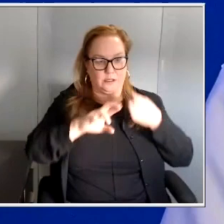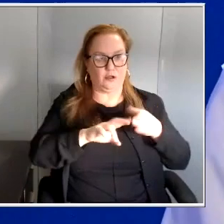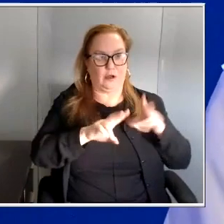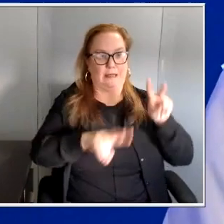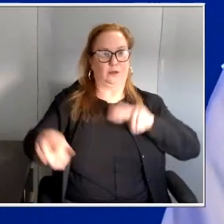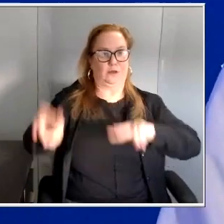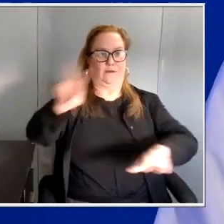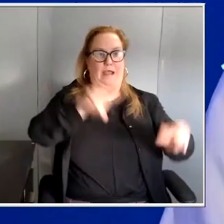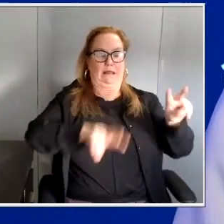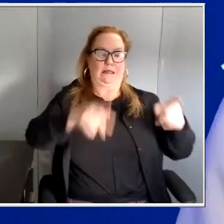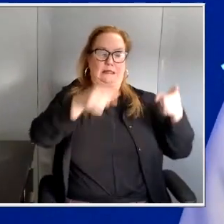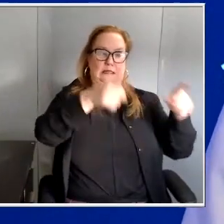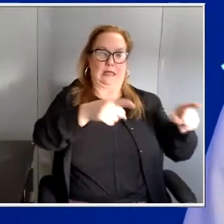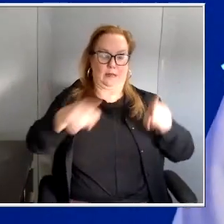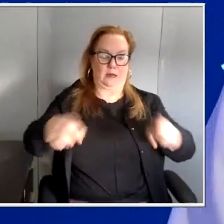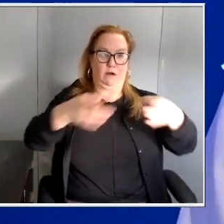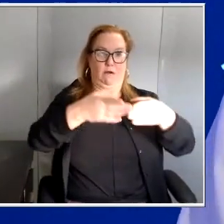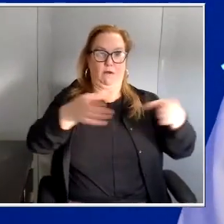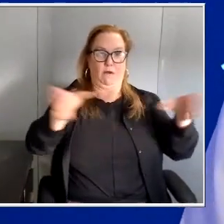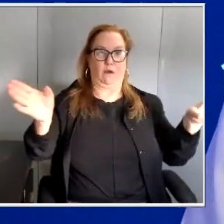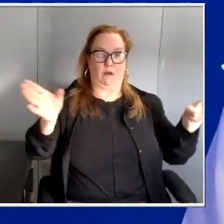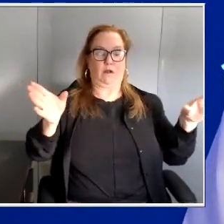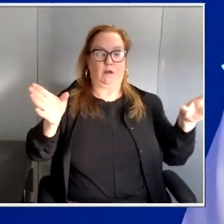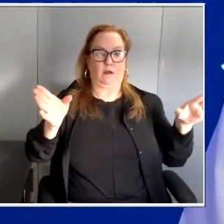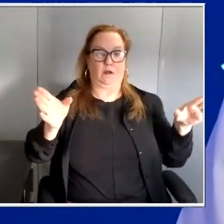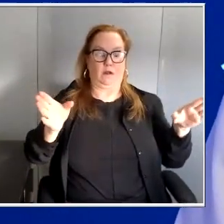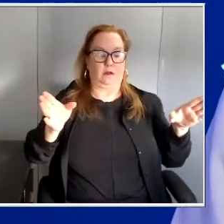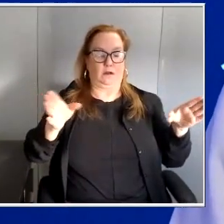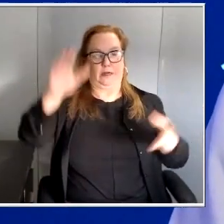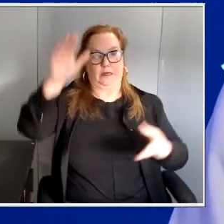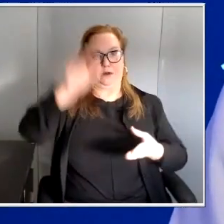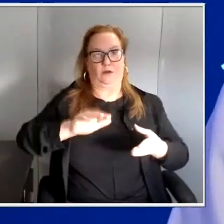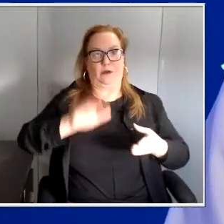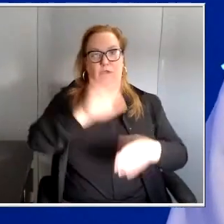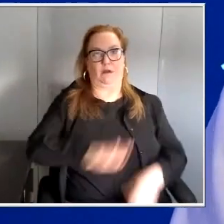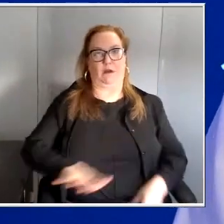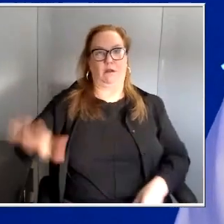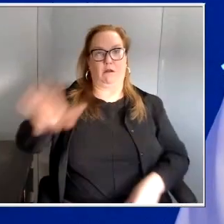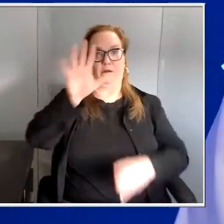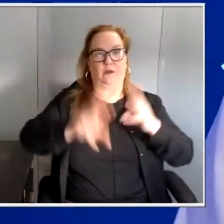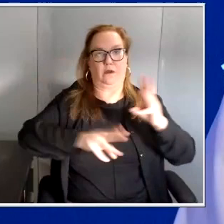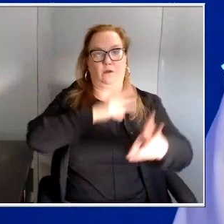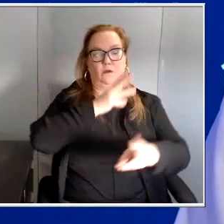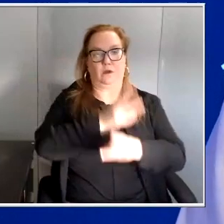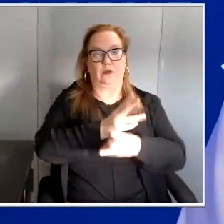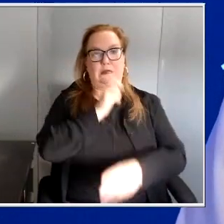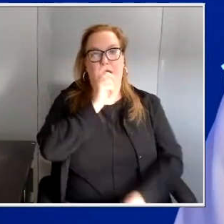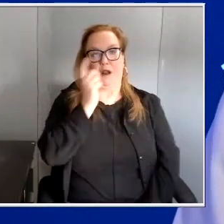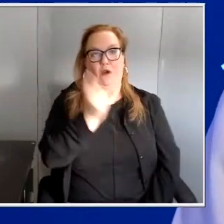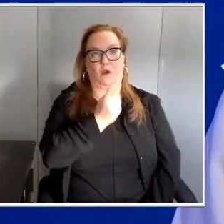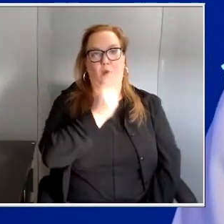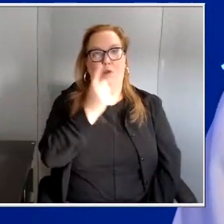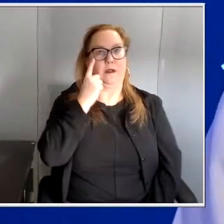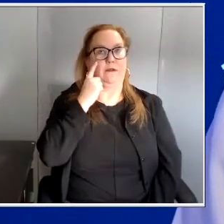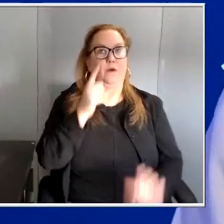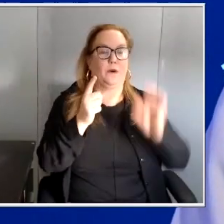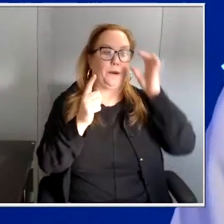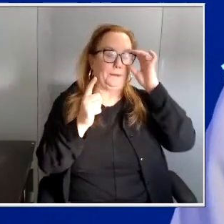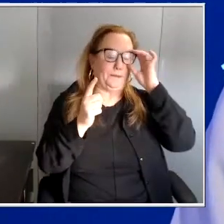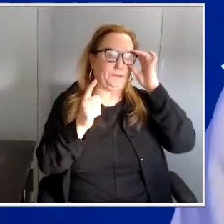which overall we need to just increase around the world. Not only for